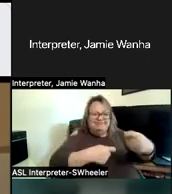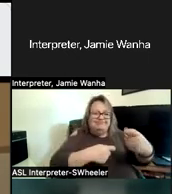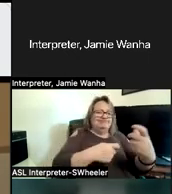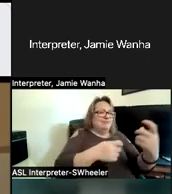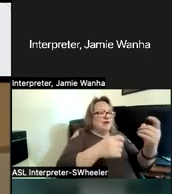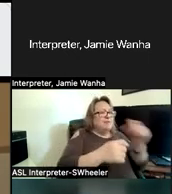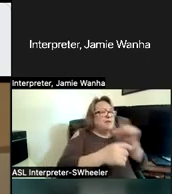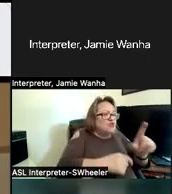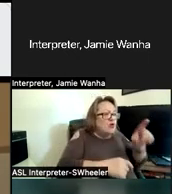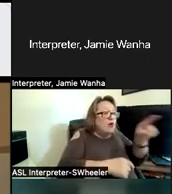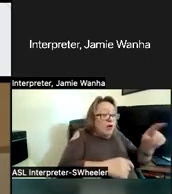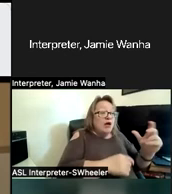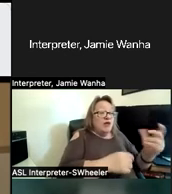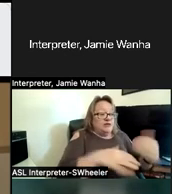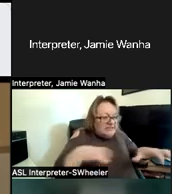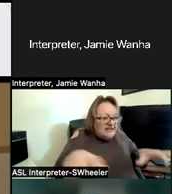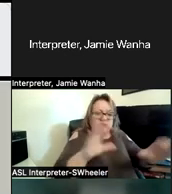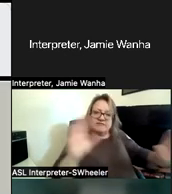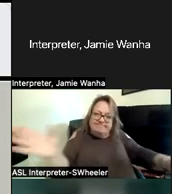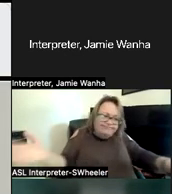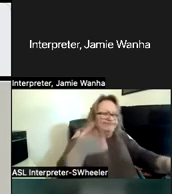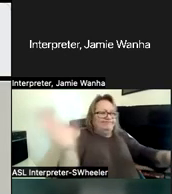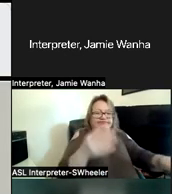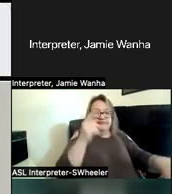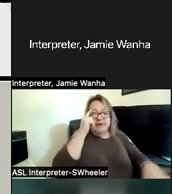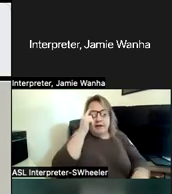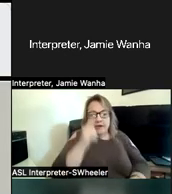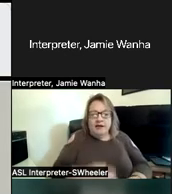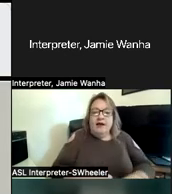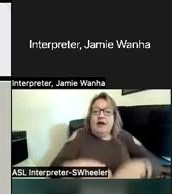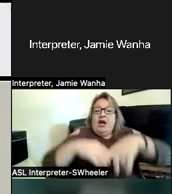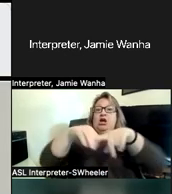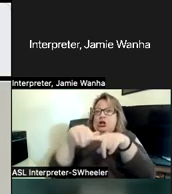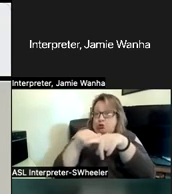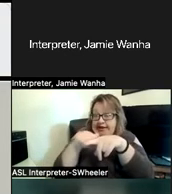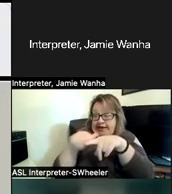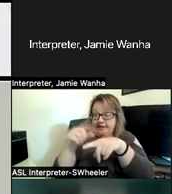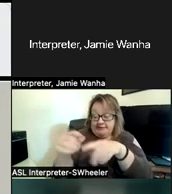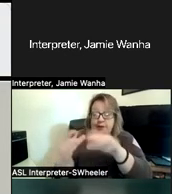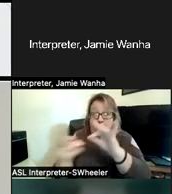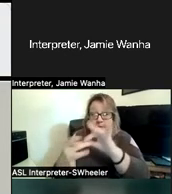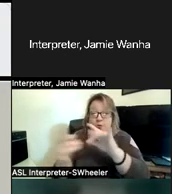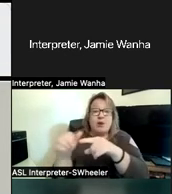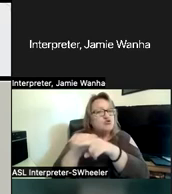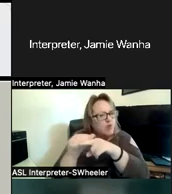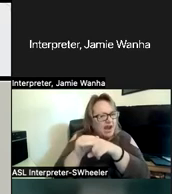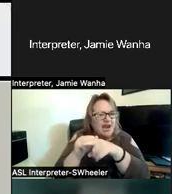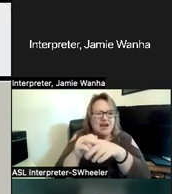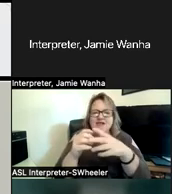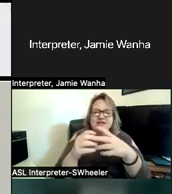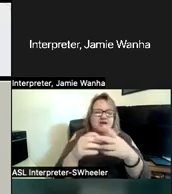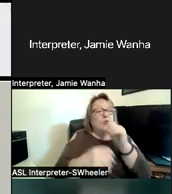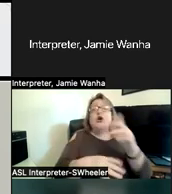sure those that equipment gets to where it's needed. We train, I got brought up a little earlier. We train and we practice. We don't just send